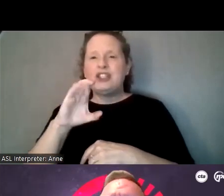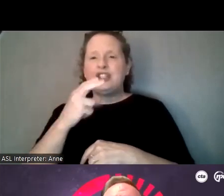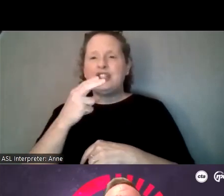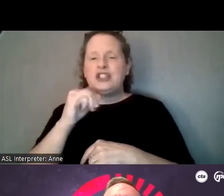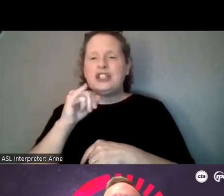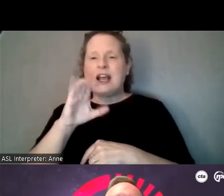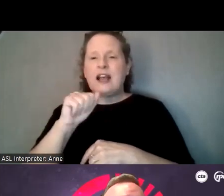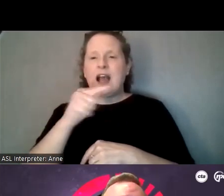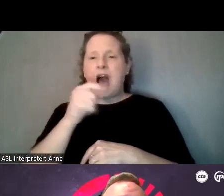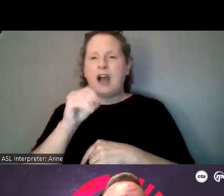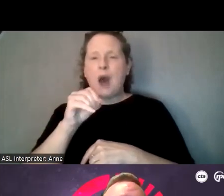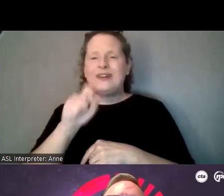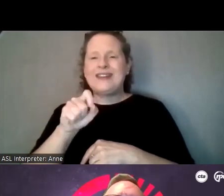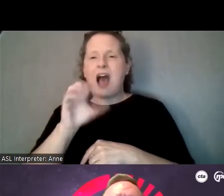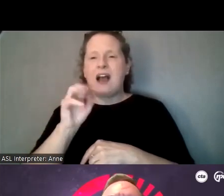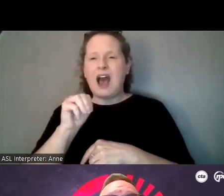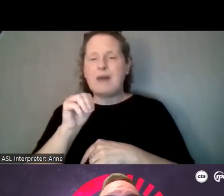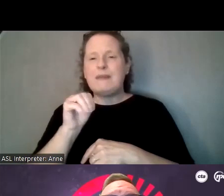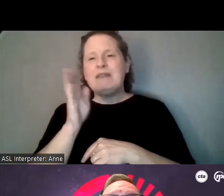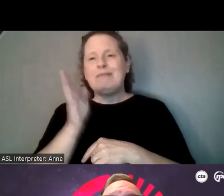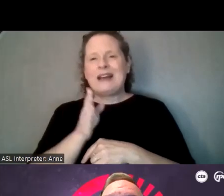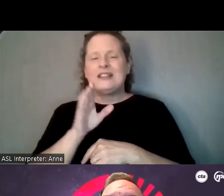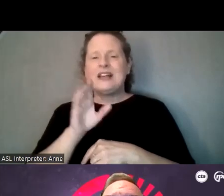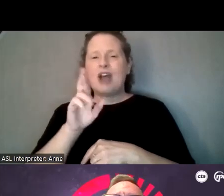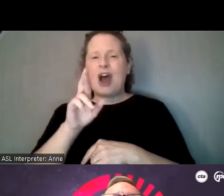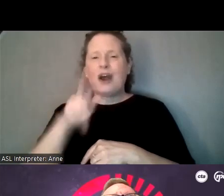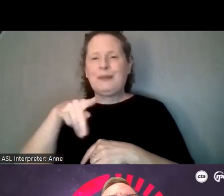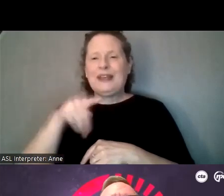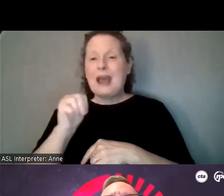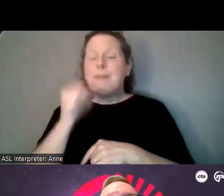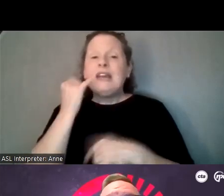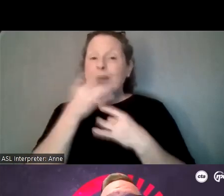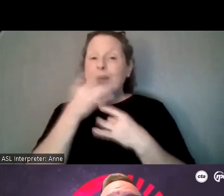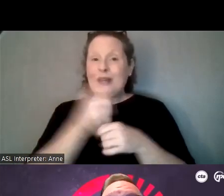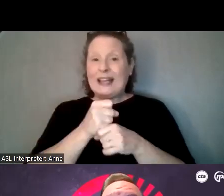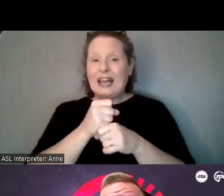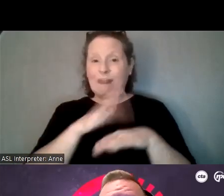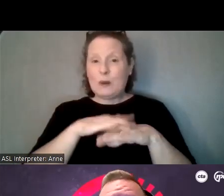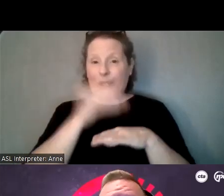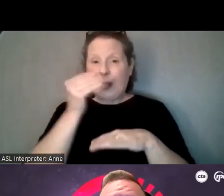transitchicago.com/RPM. And if you are interested in getting CTA RPM alerts, you can go to